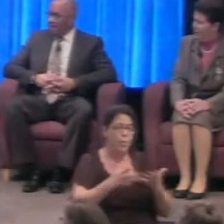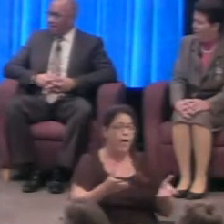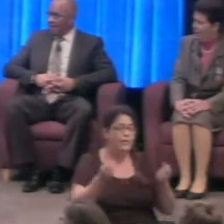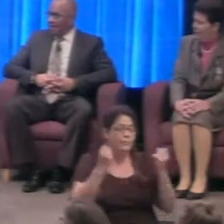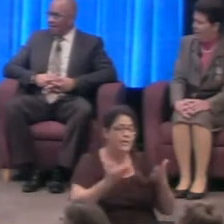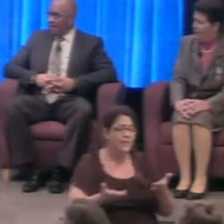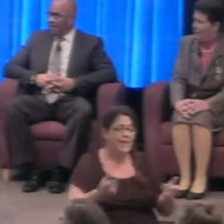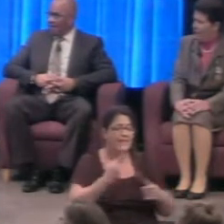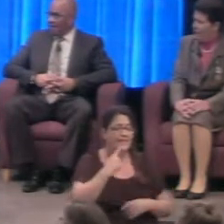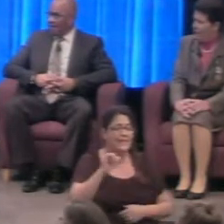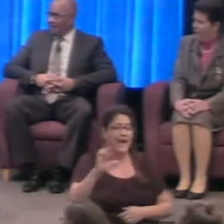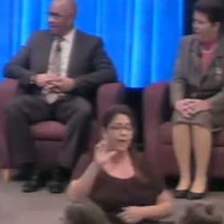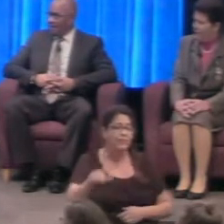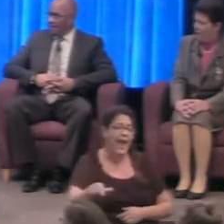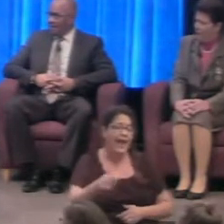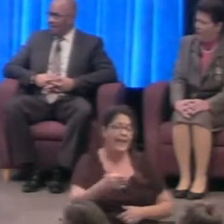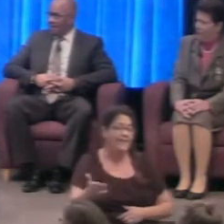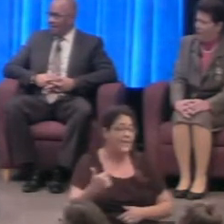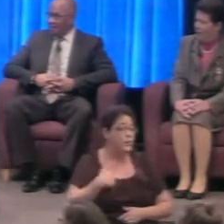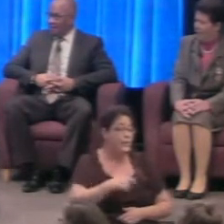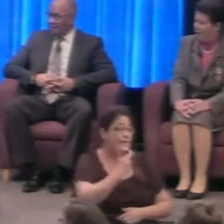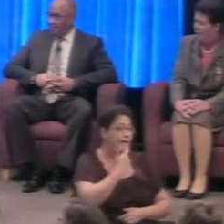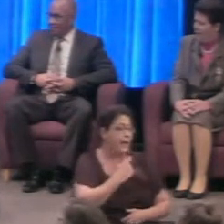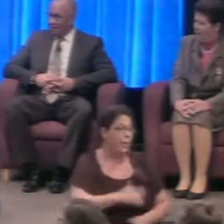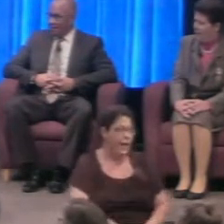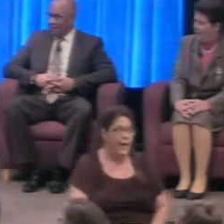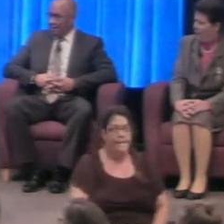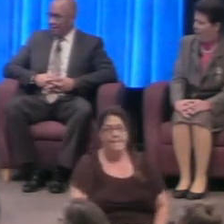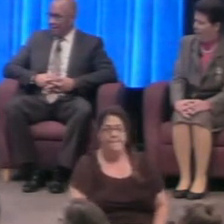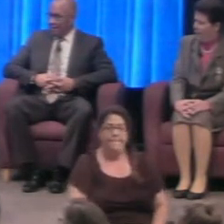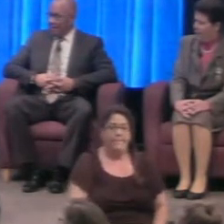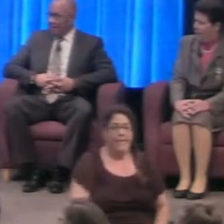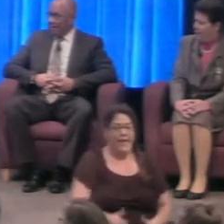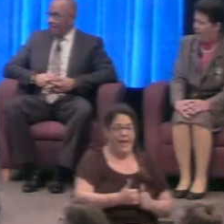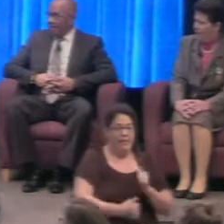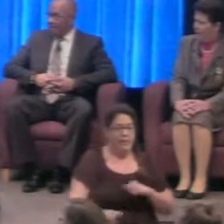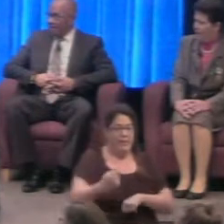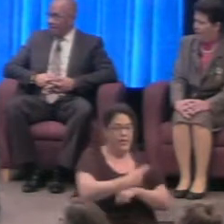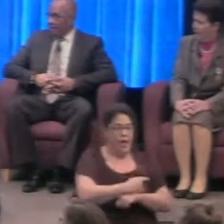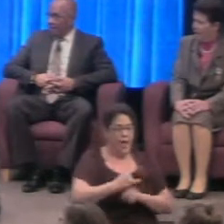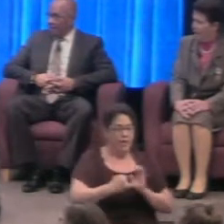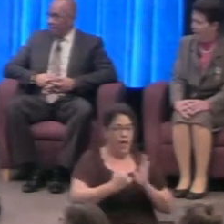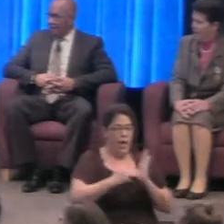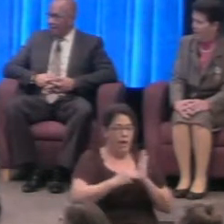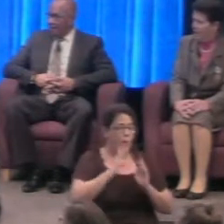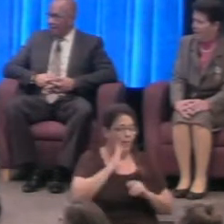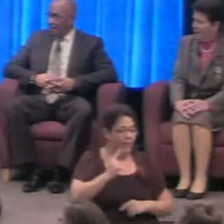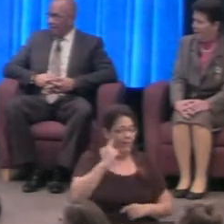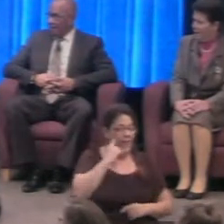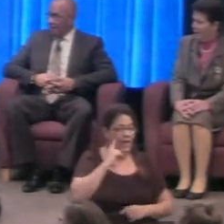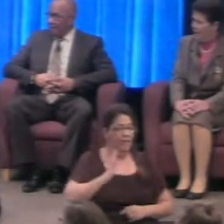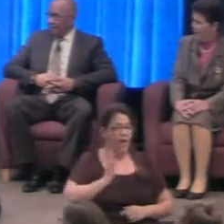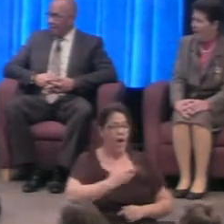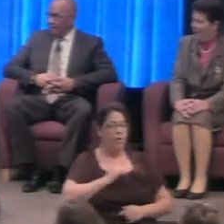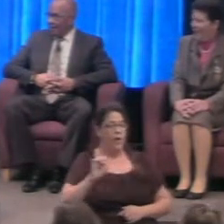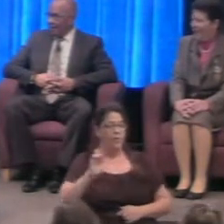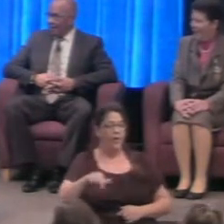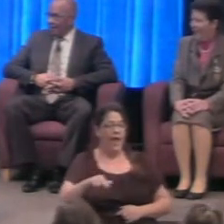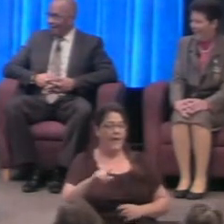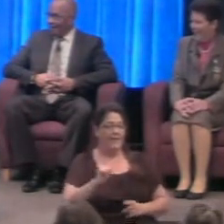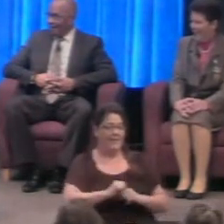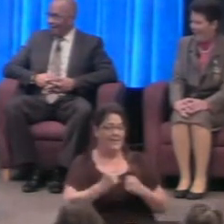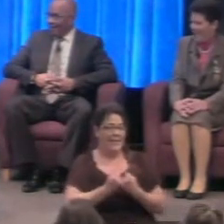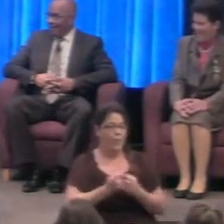said Iraq or whatever. So we said, how are we going to do this that every day Janet will think of the Iraq team?